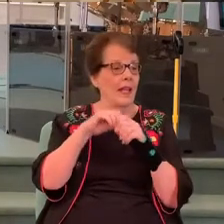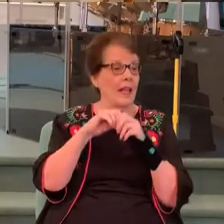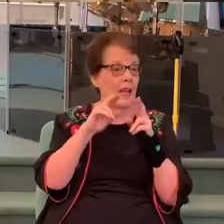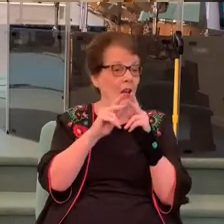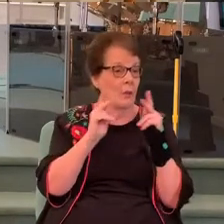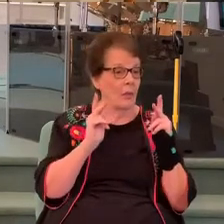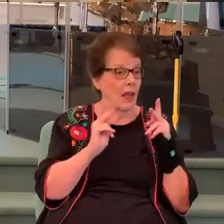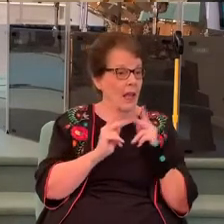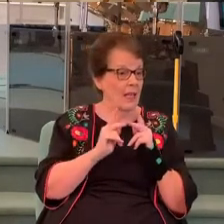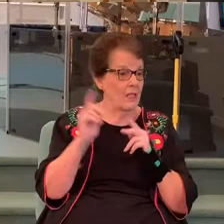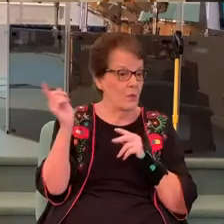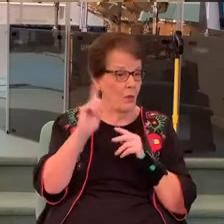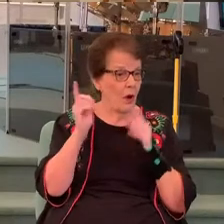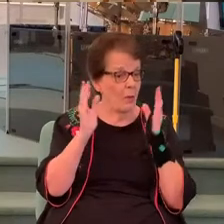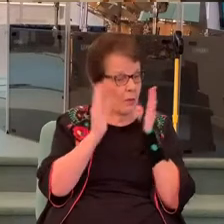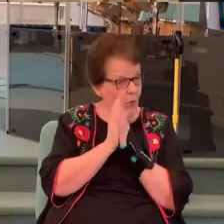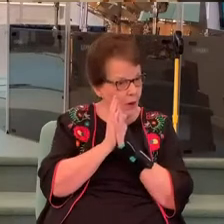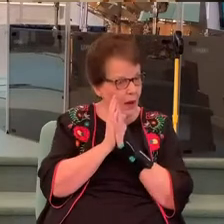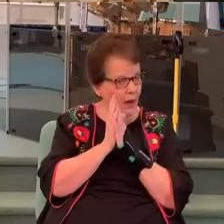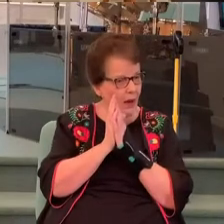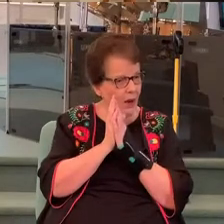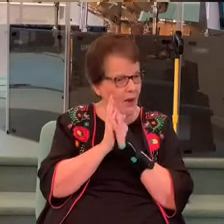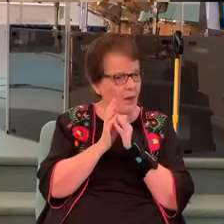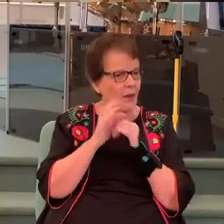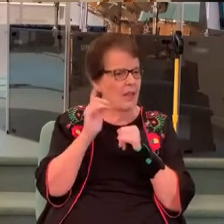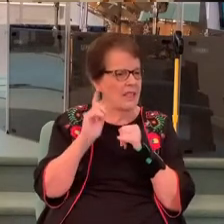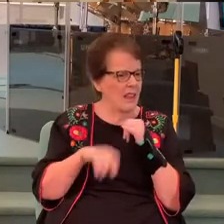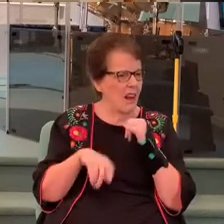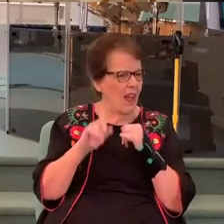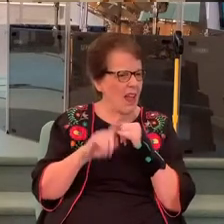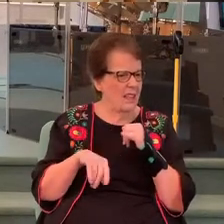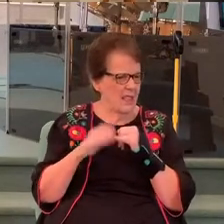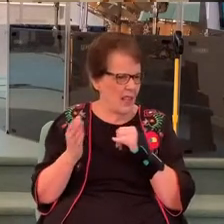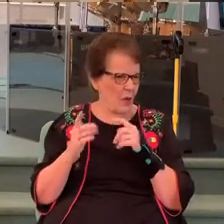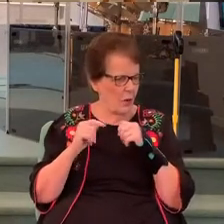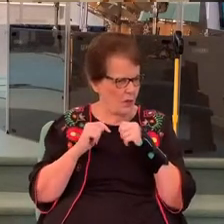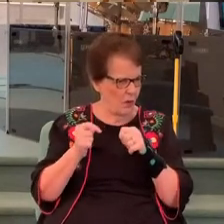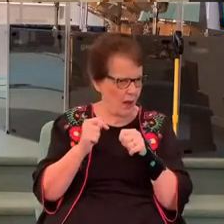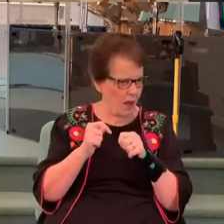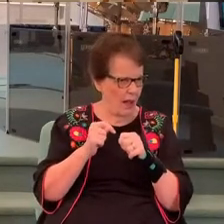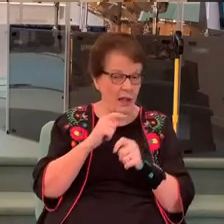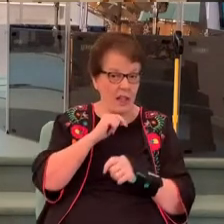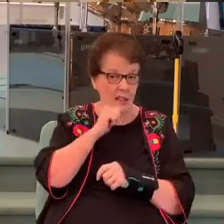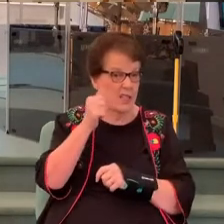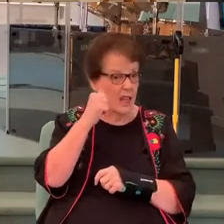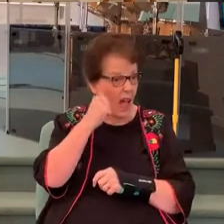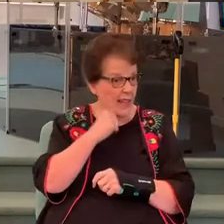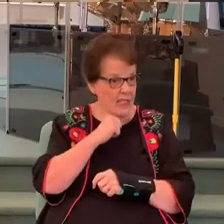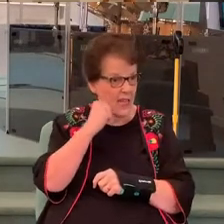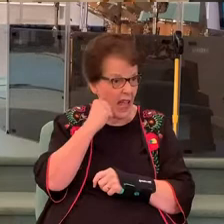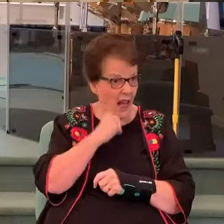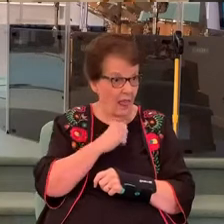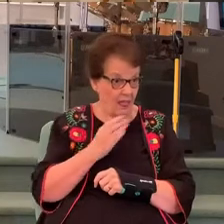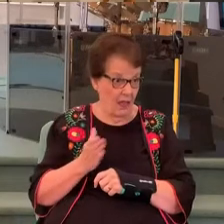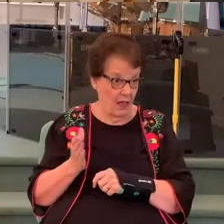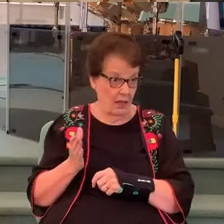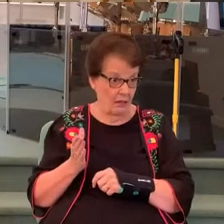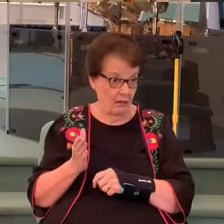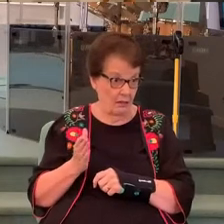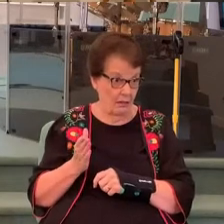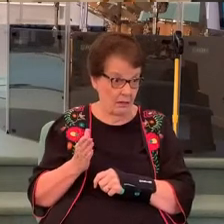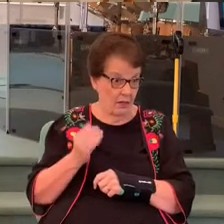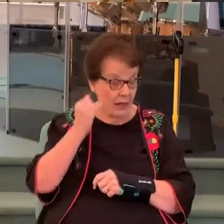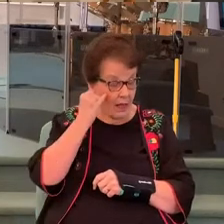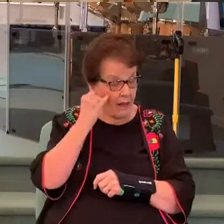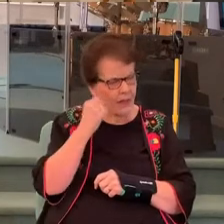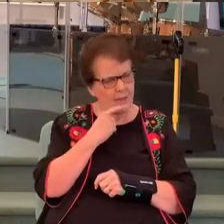a last resort and not a daily rhythm of joy for the believer. It becomes something that I can't do anything else,